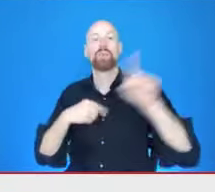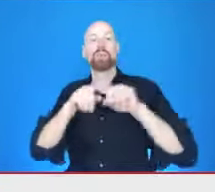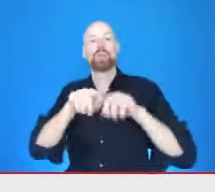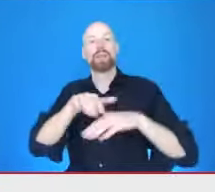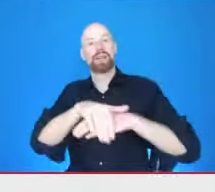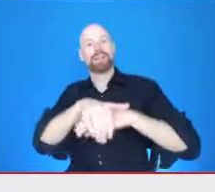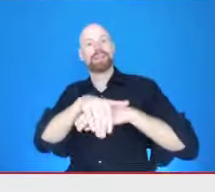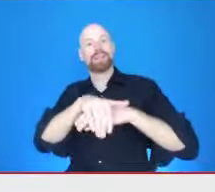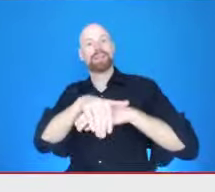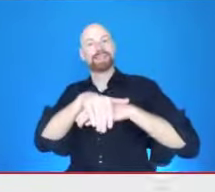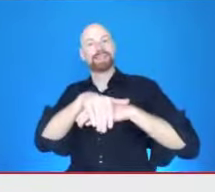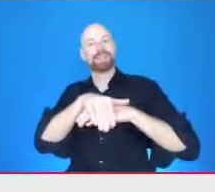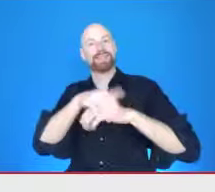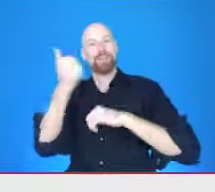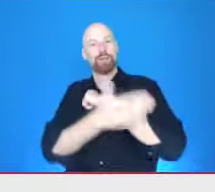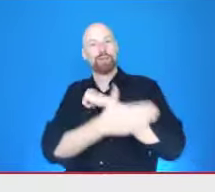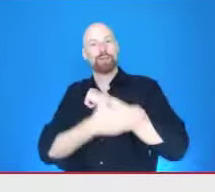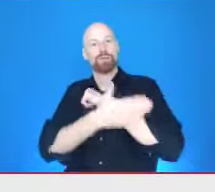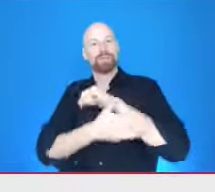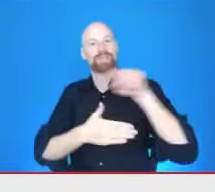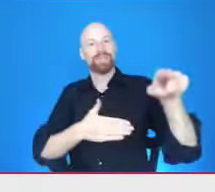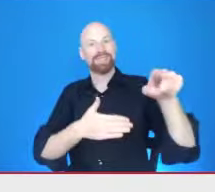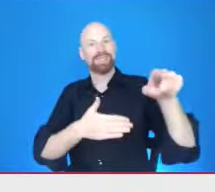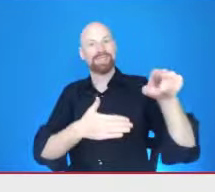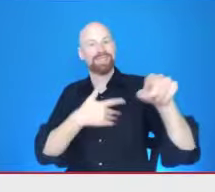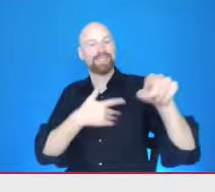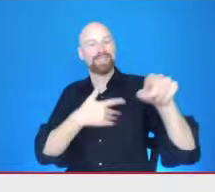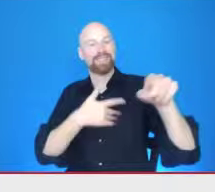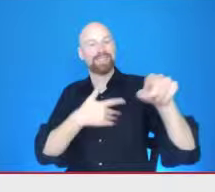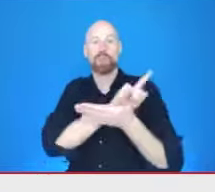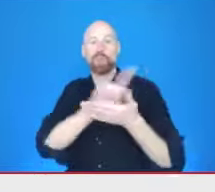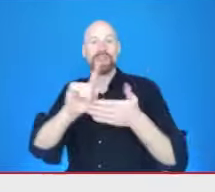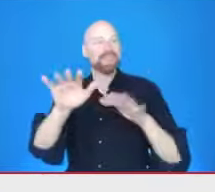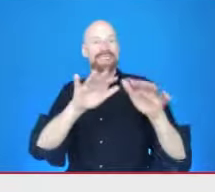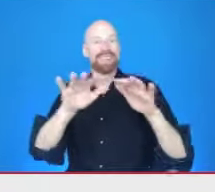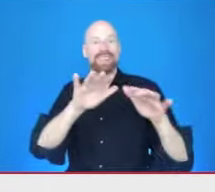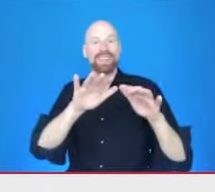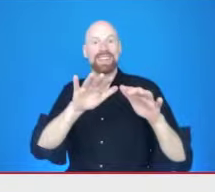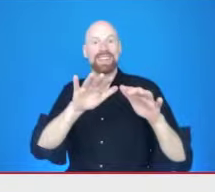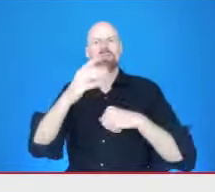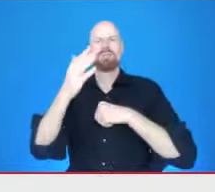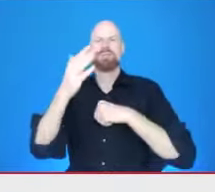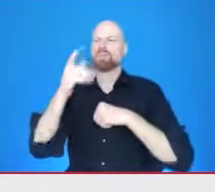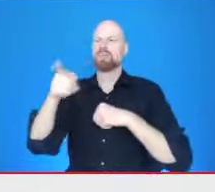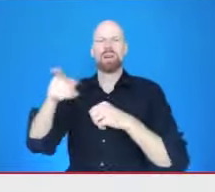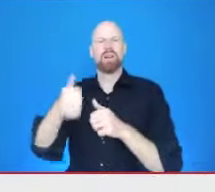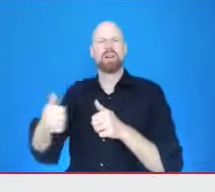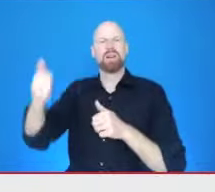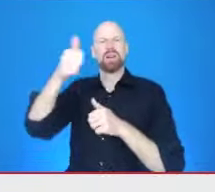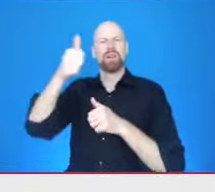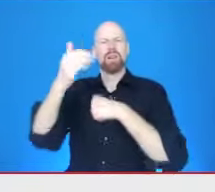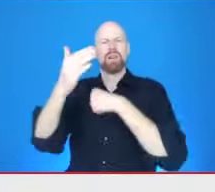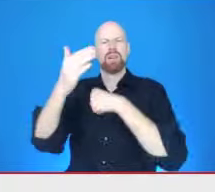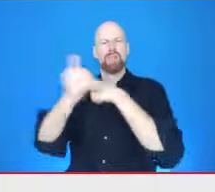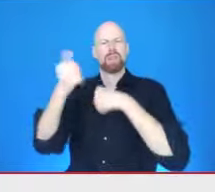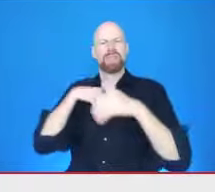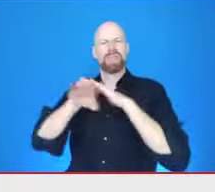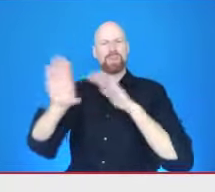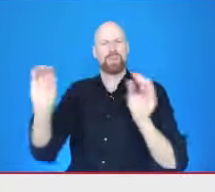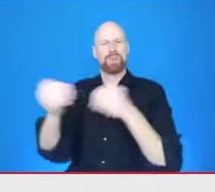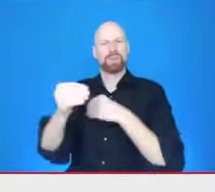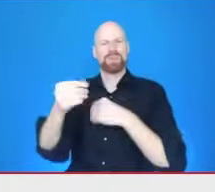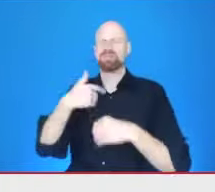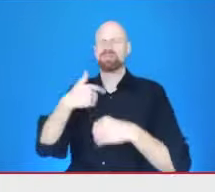2 days later, I flew back to the United States to attend his funeral. I landed in Albuquerque first, and the next day, my sister took me to cut my